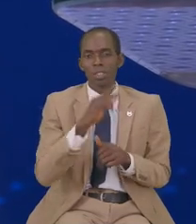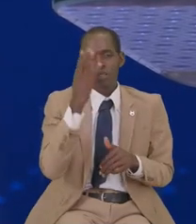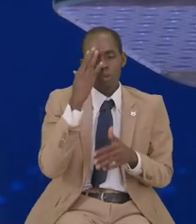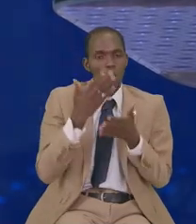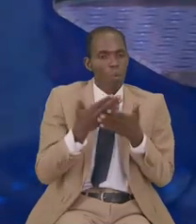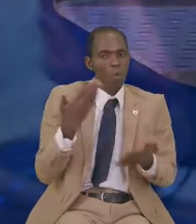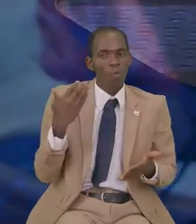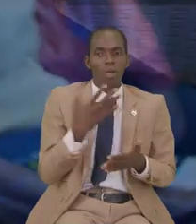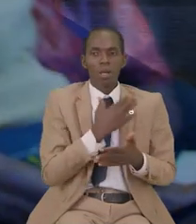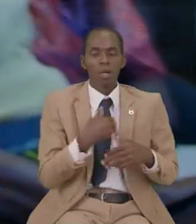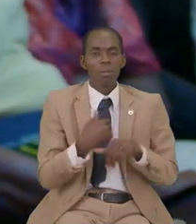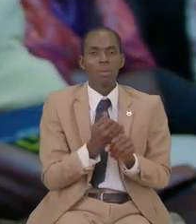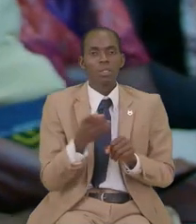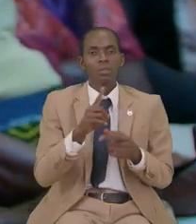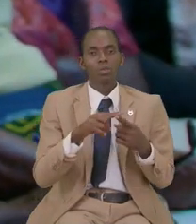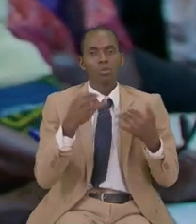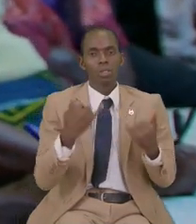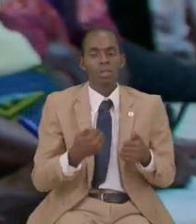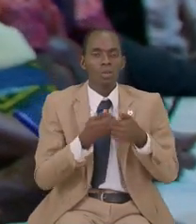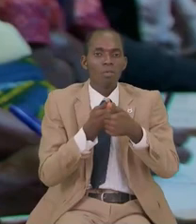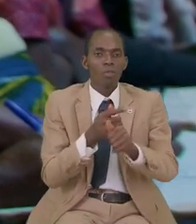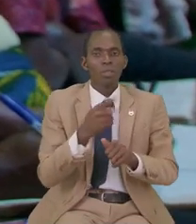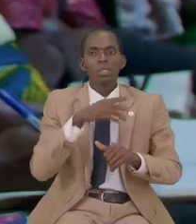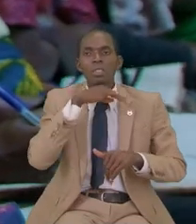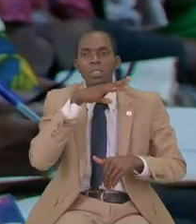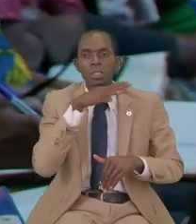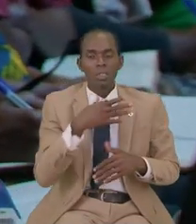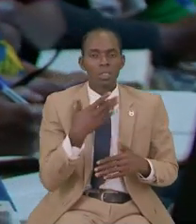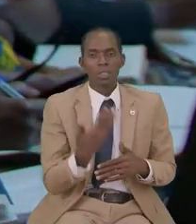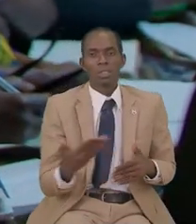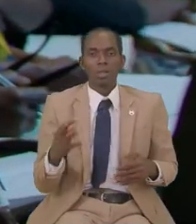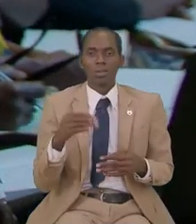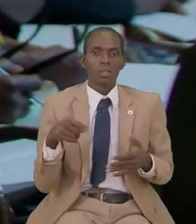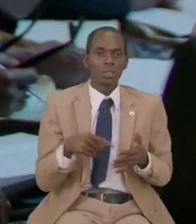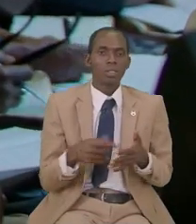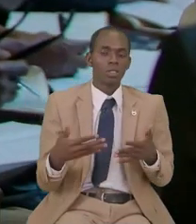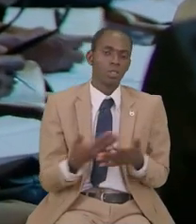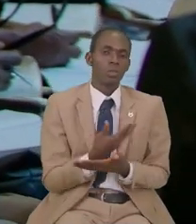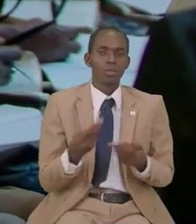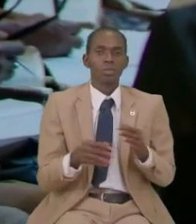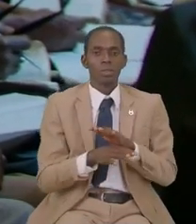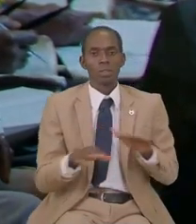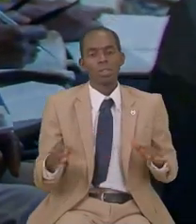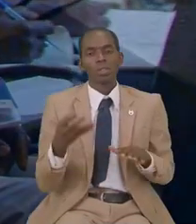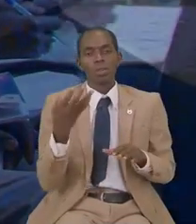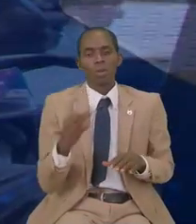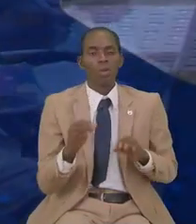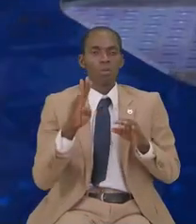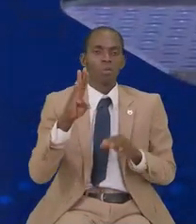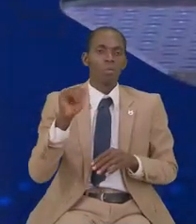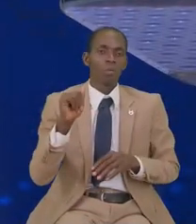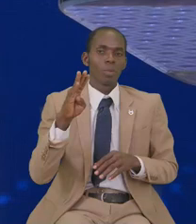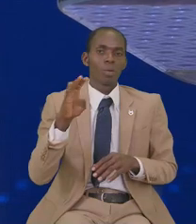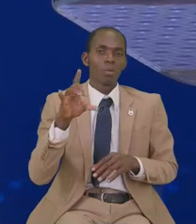to follow the corruption of of Nebuchadnezzar and of Babylon. But the